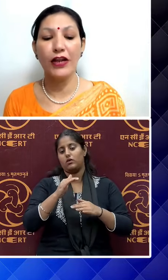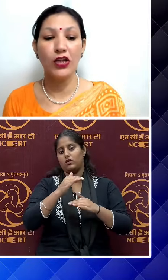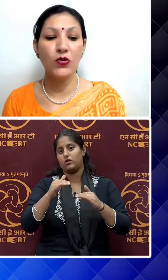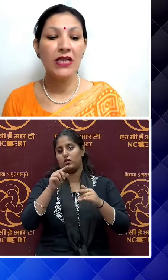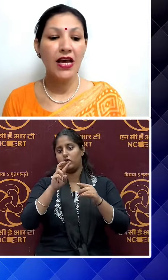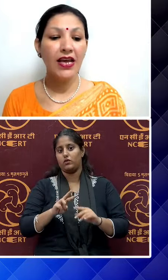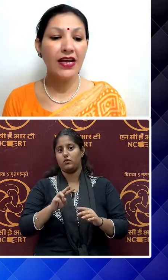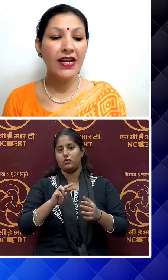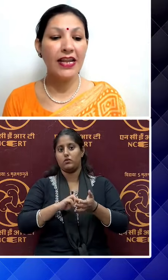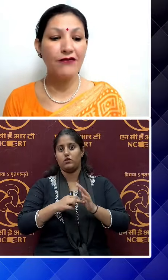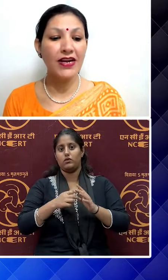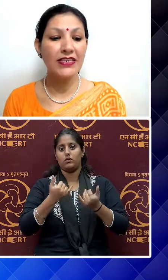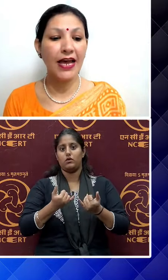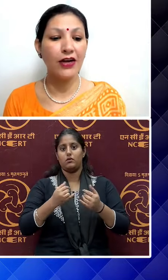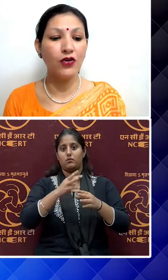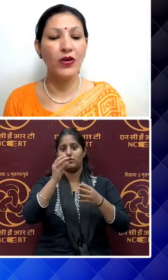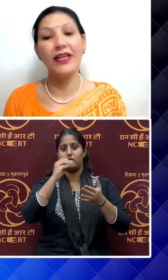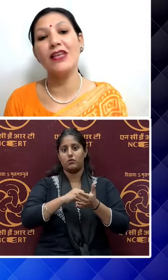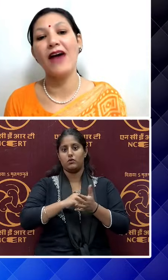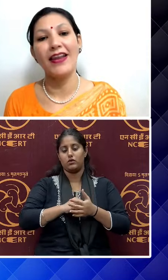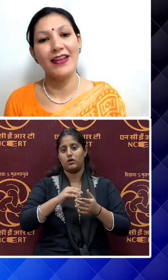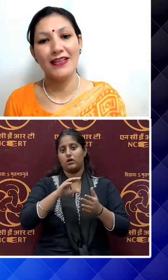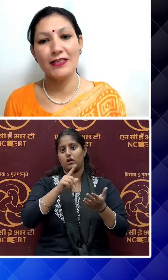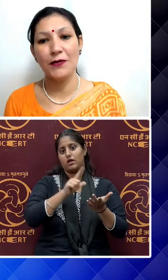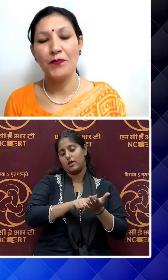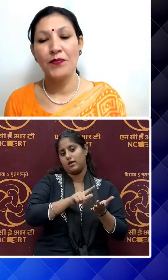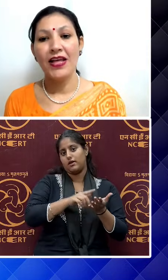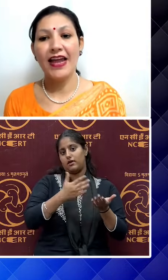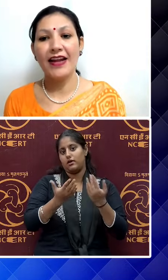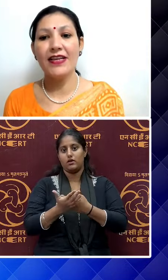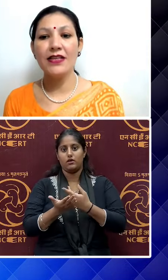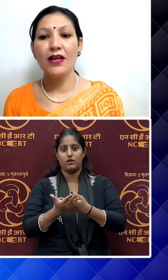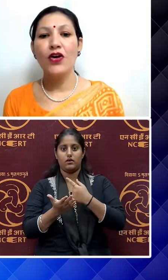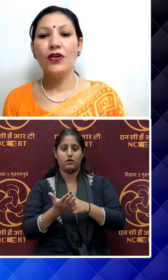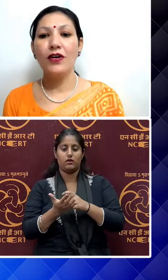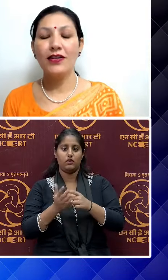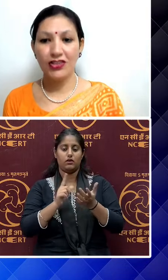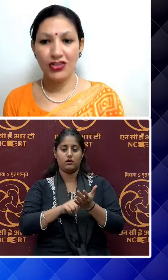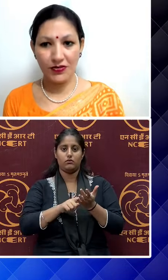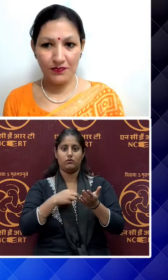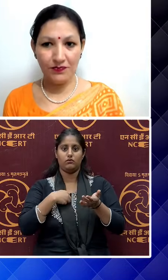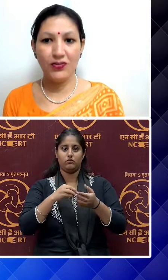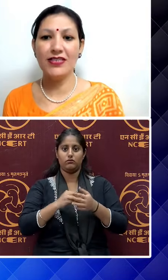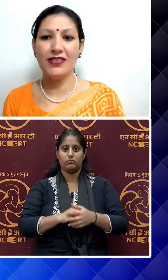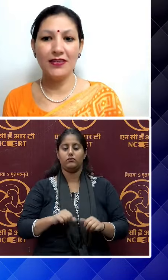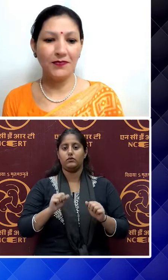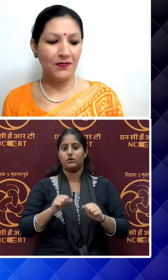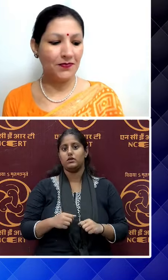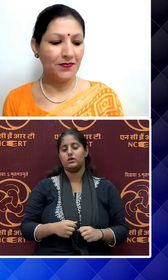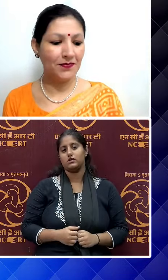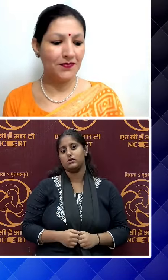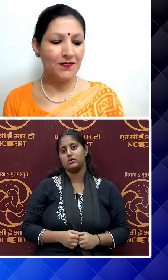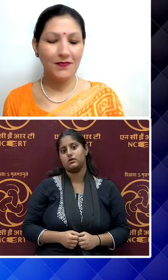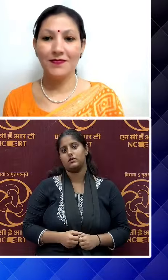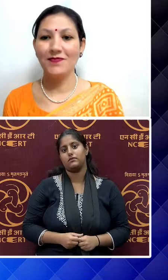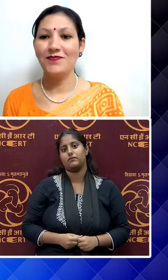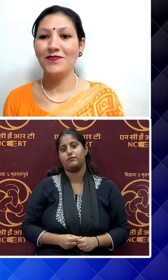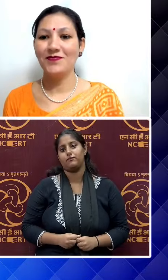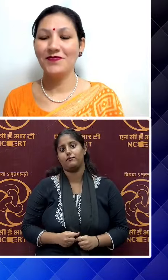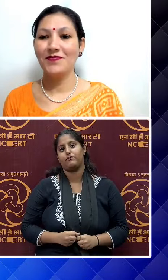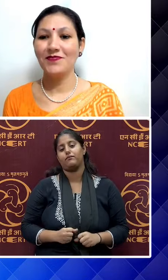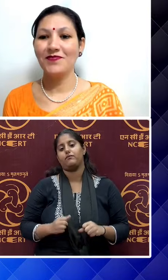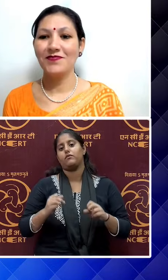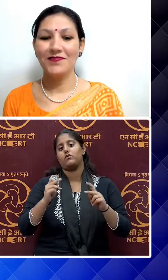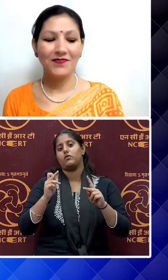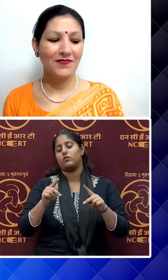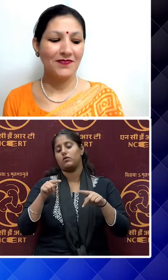these values in our left hand side to get the final answer. Okay. That is, Ji sir. Yes. So ma'am, what